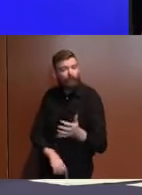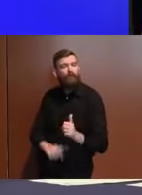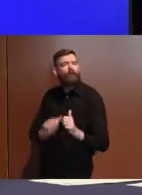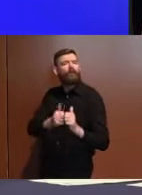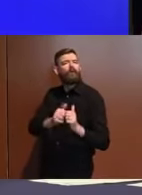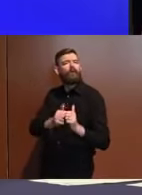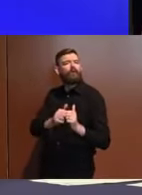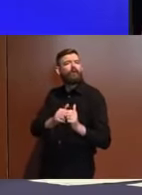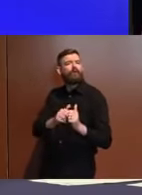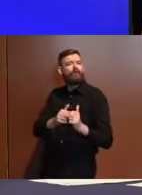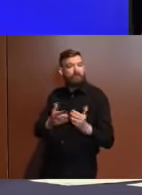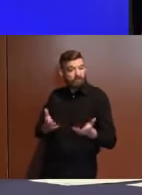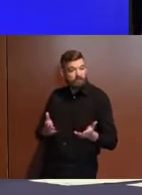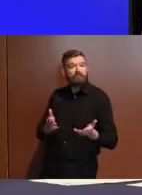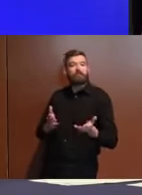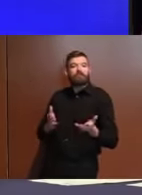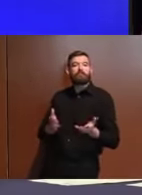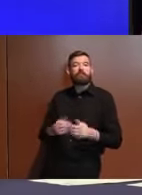Okay.